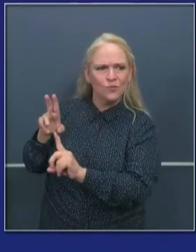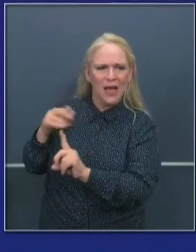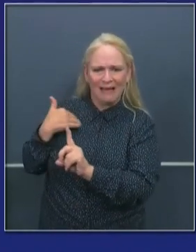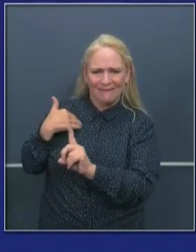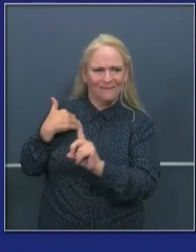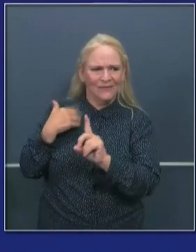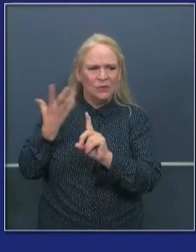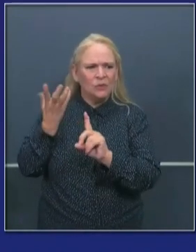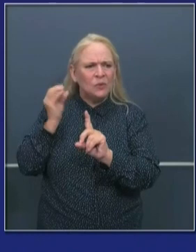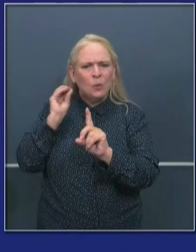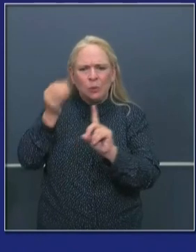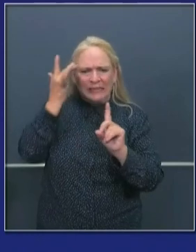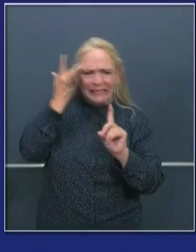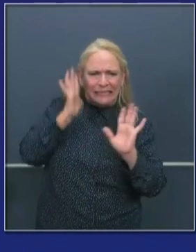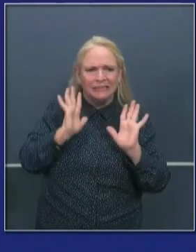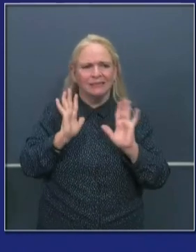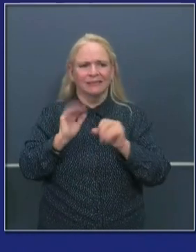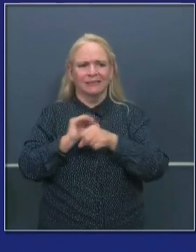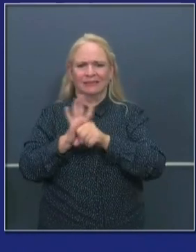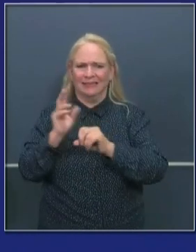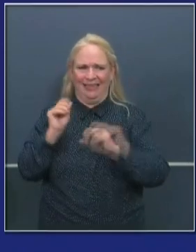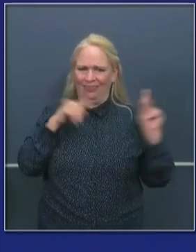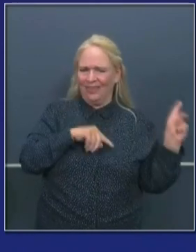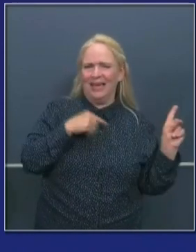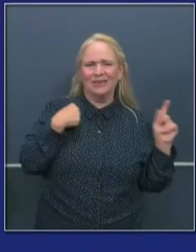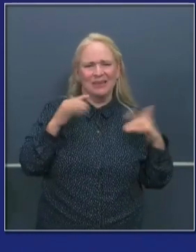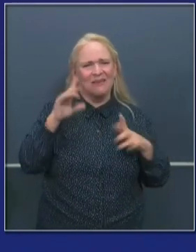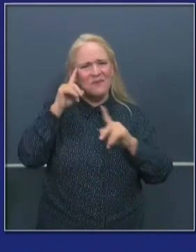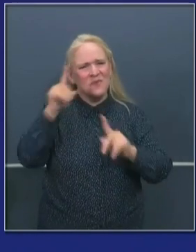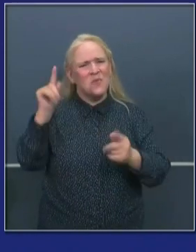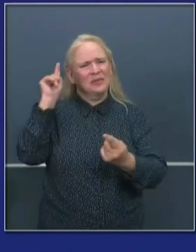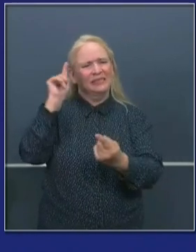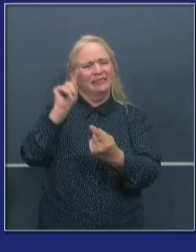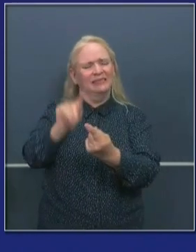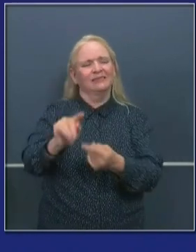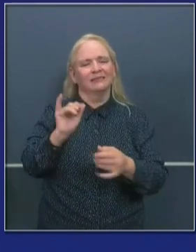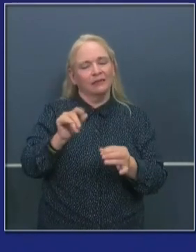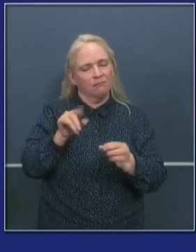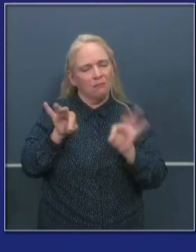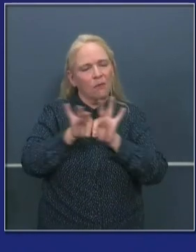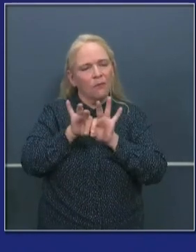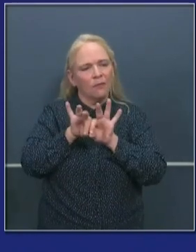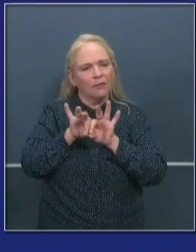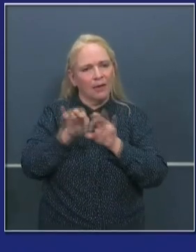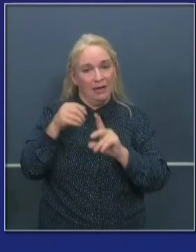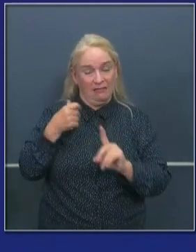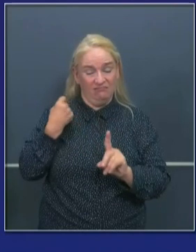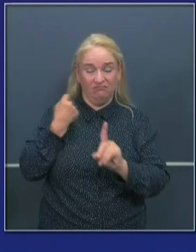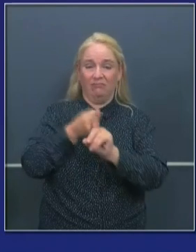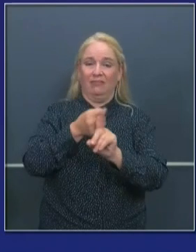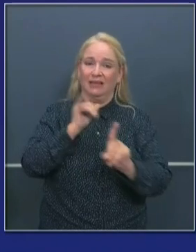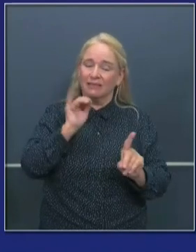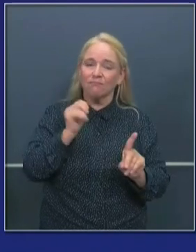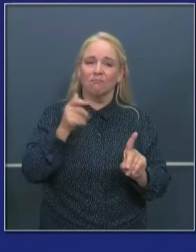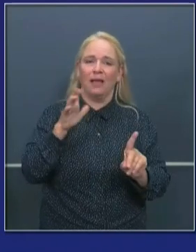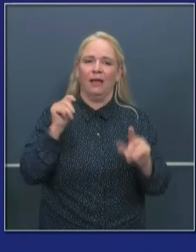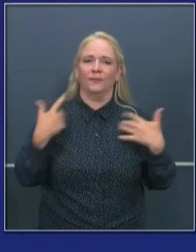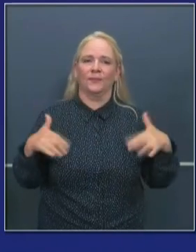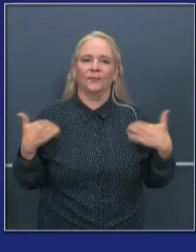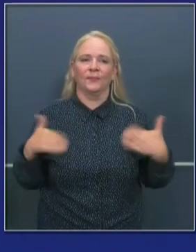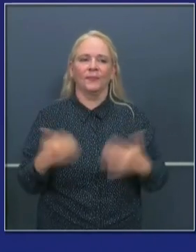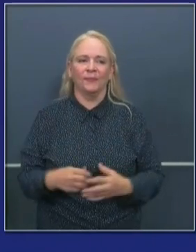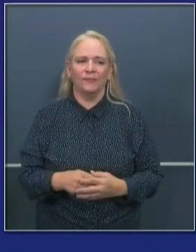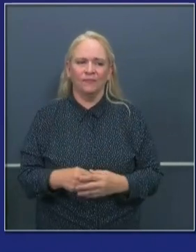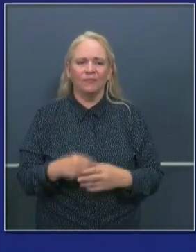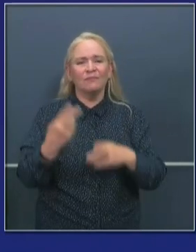COVID patients. In order to do that, there's nothing more important, impactful, and no greater imperative than wearing